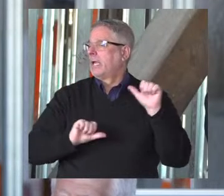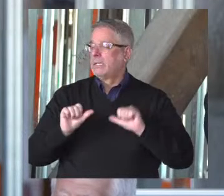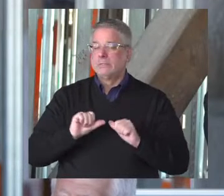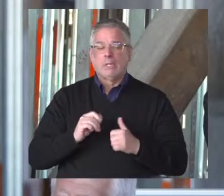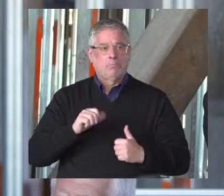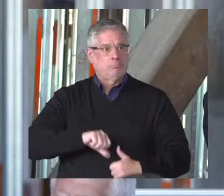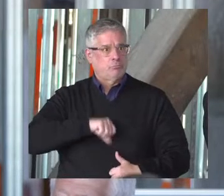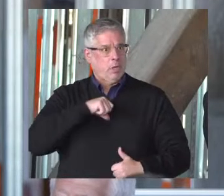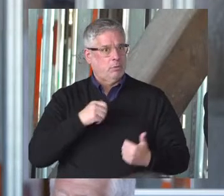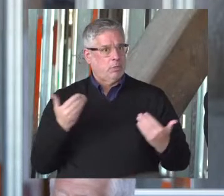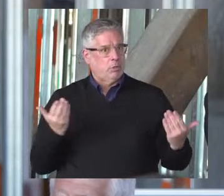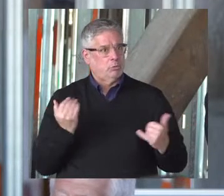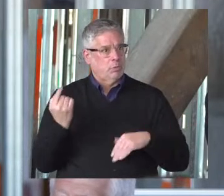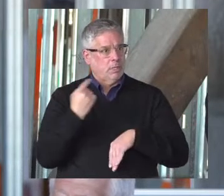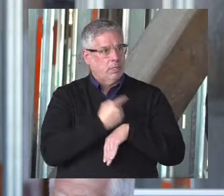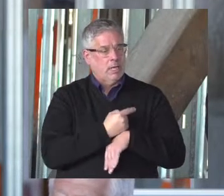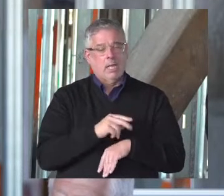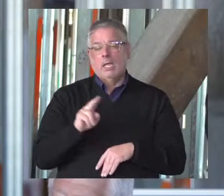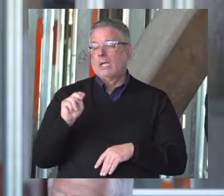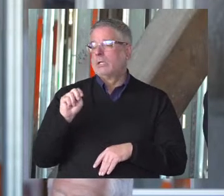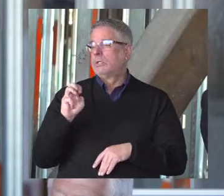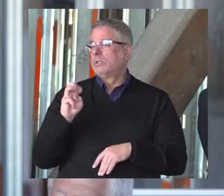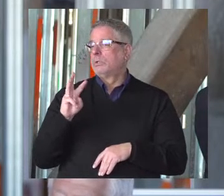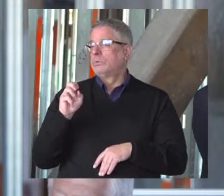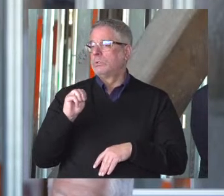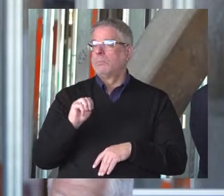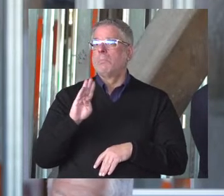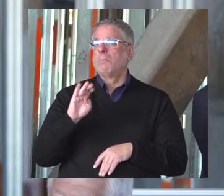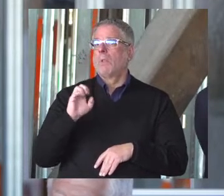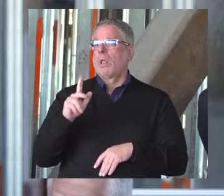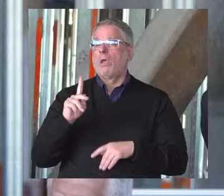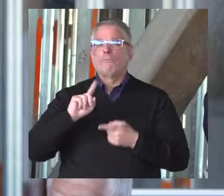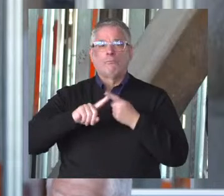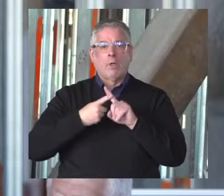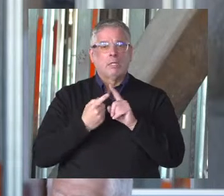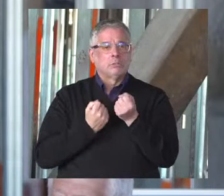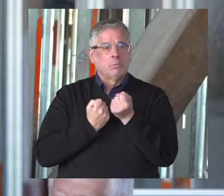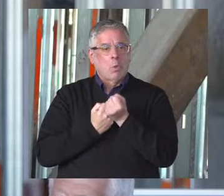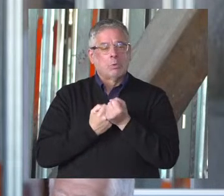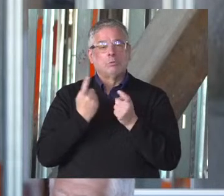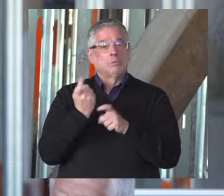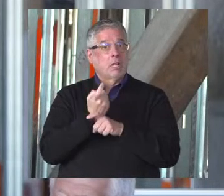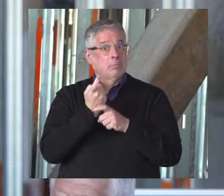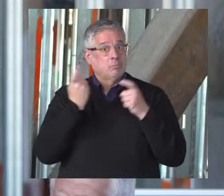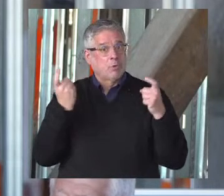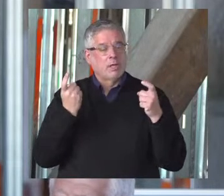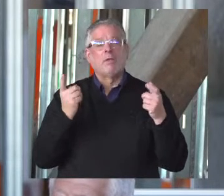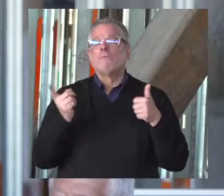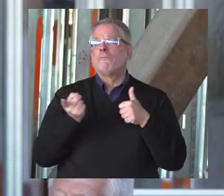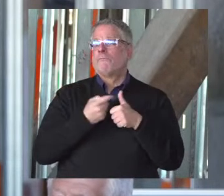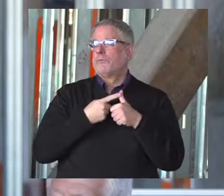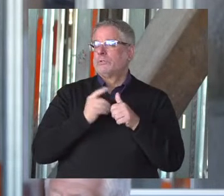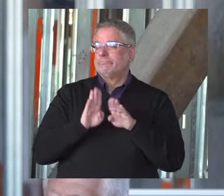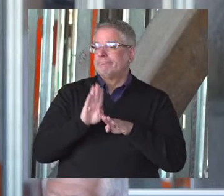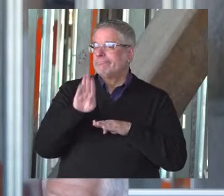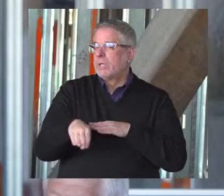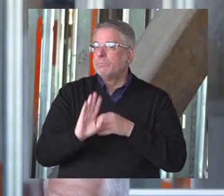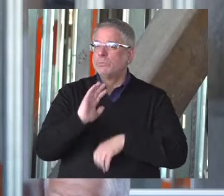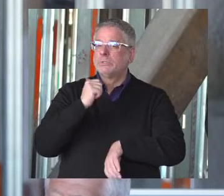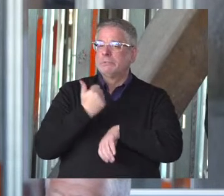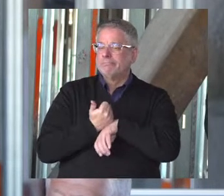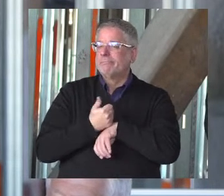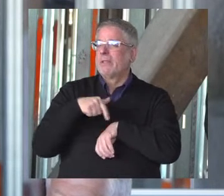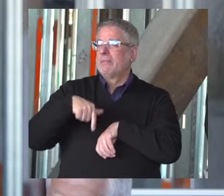today alongside Governor Newsom, Chancellor Block, and our friends and supporters to celebrate the first step toward establishing